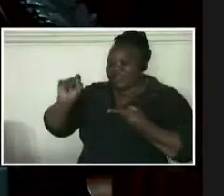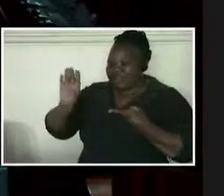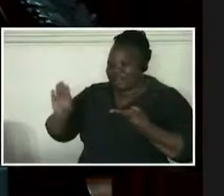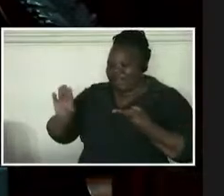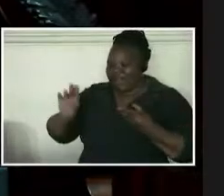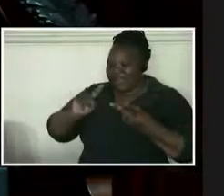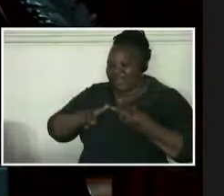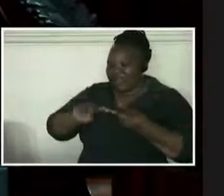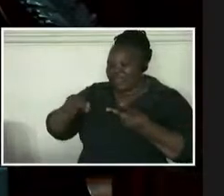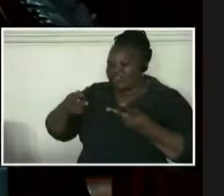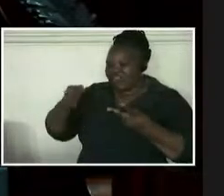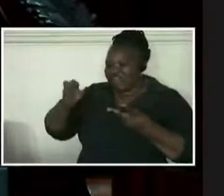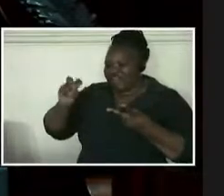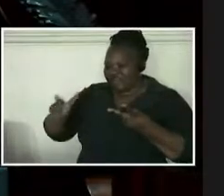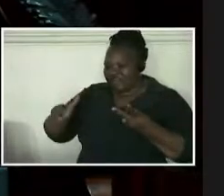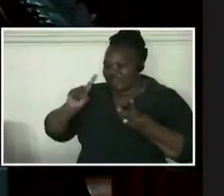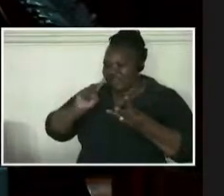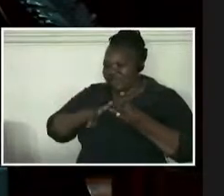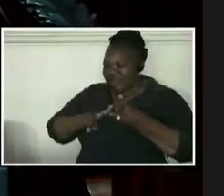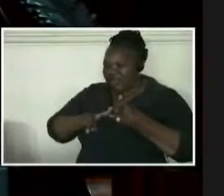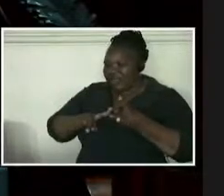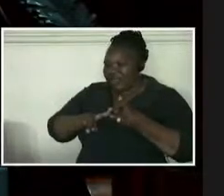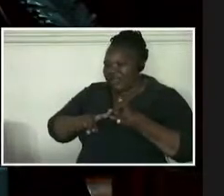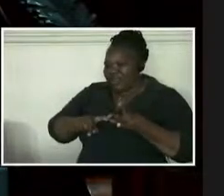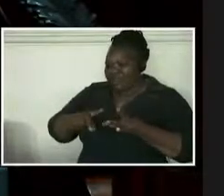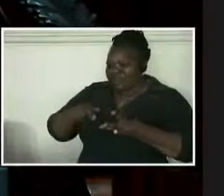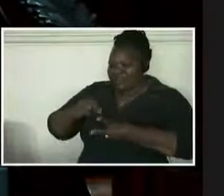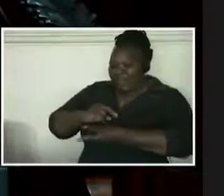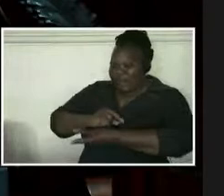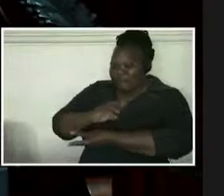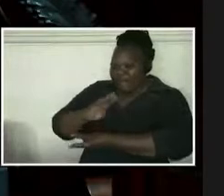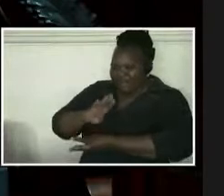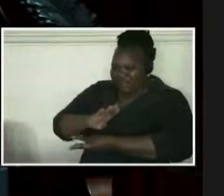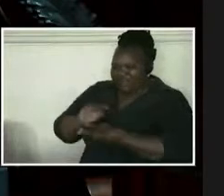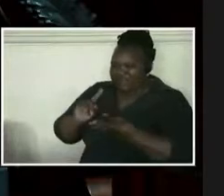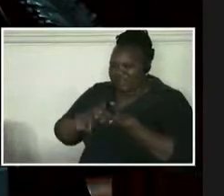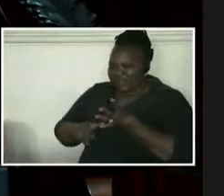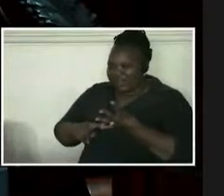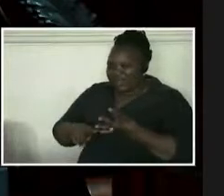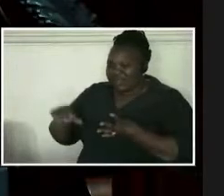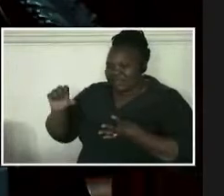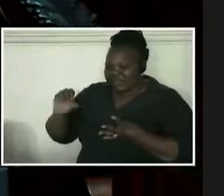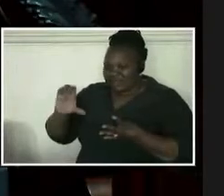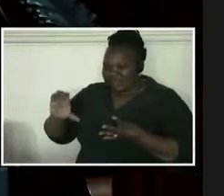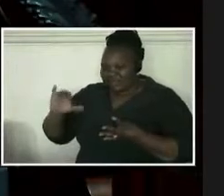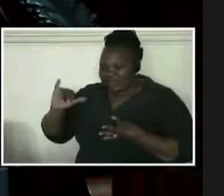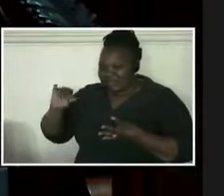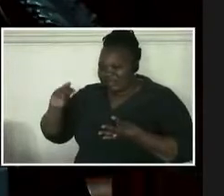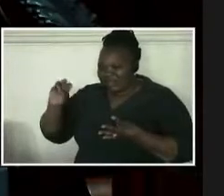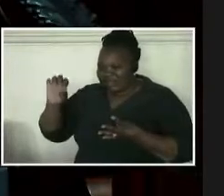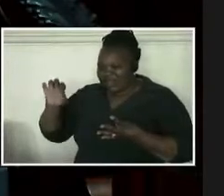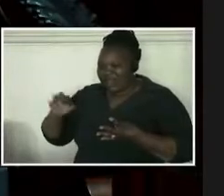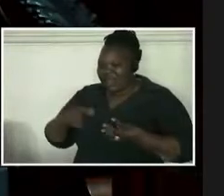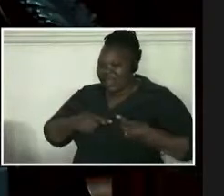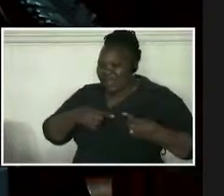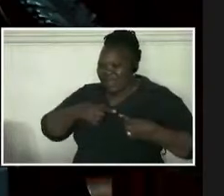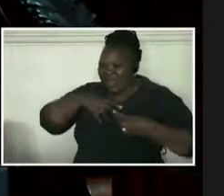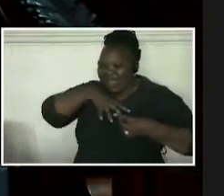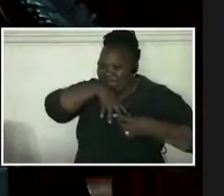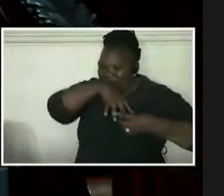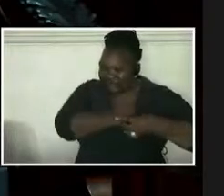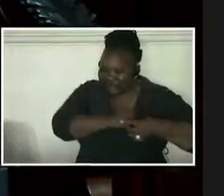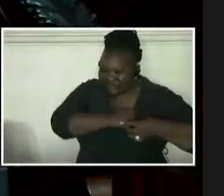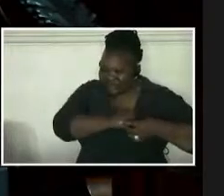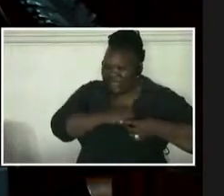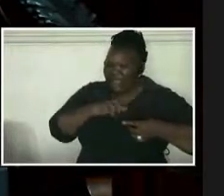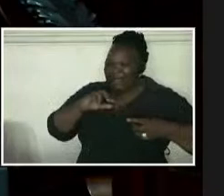aids diabetes monitors cerebral vascular diseases ischemic heart diseases other forms of heart diseases hypertension